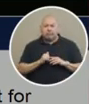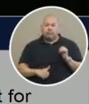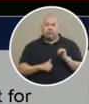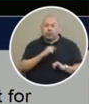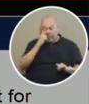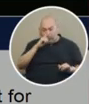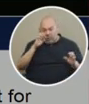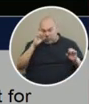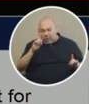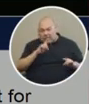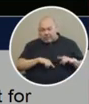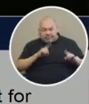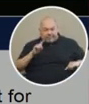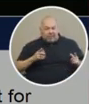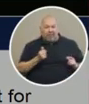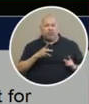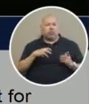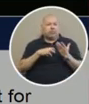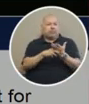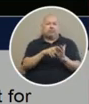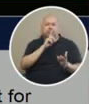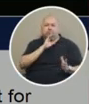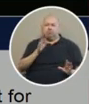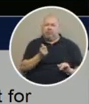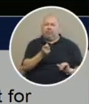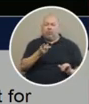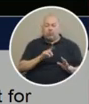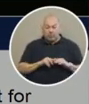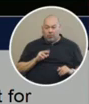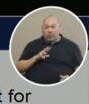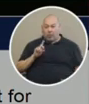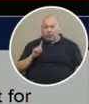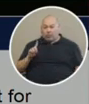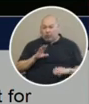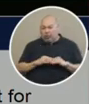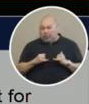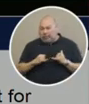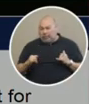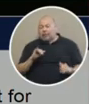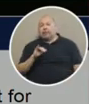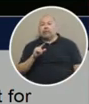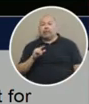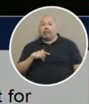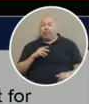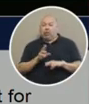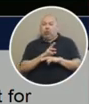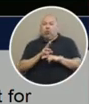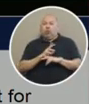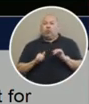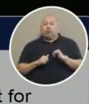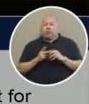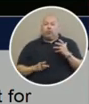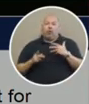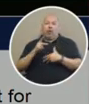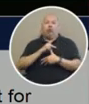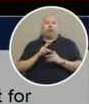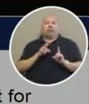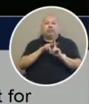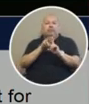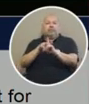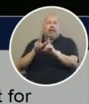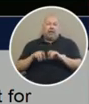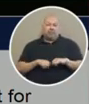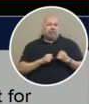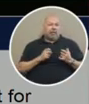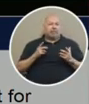for education, with very few citations given. 311 online intake forms are being used to prioritize and assign